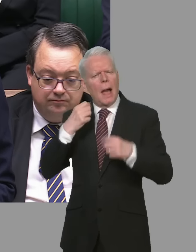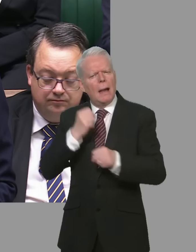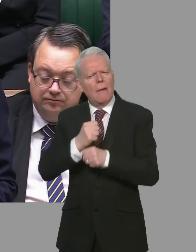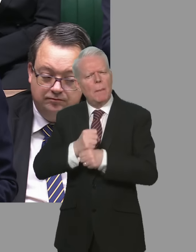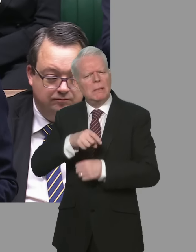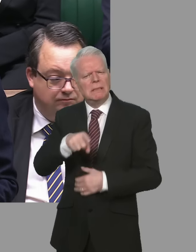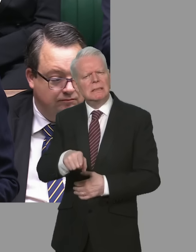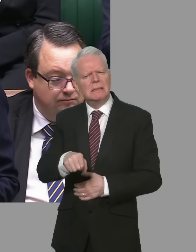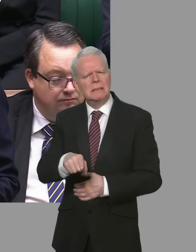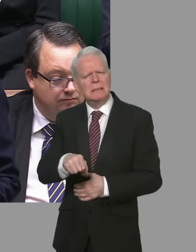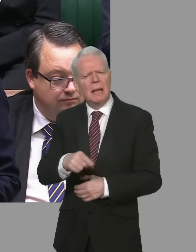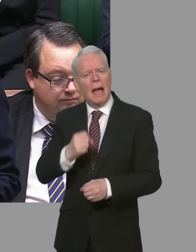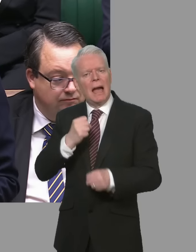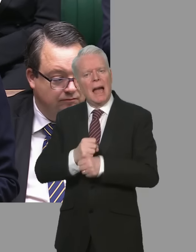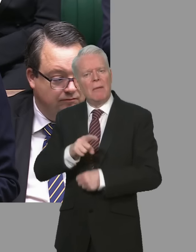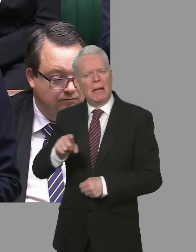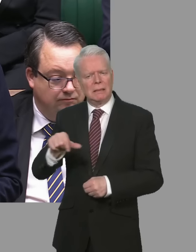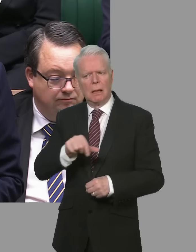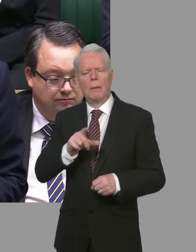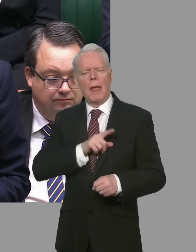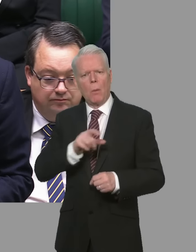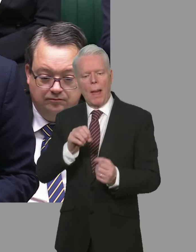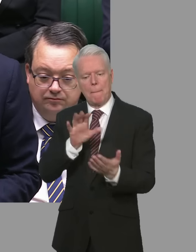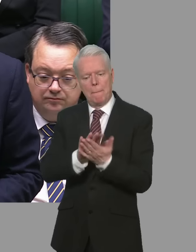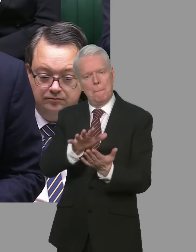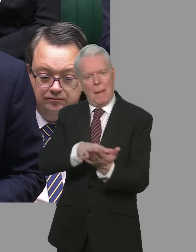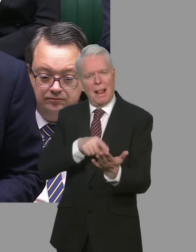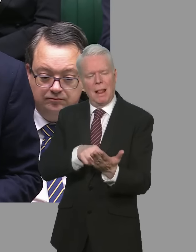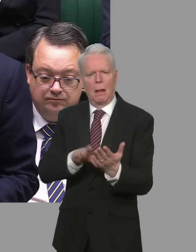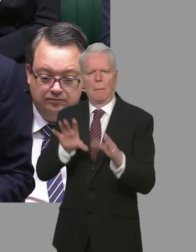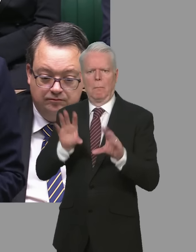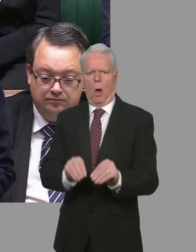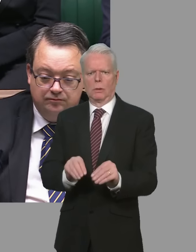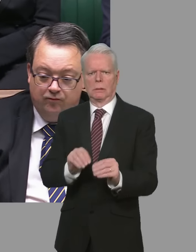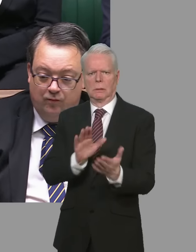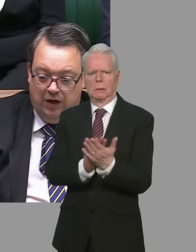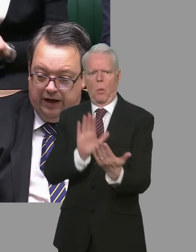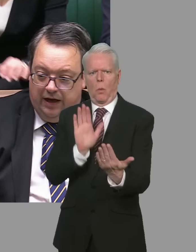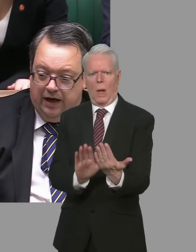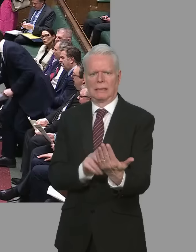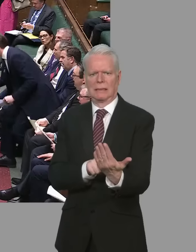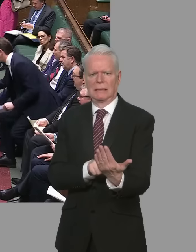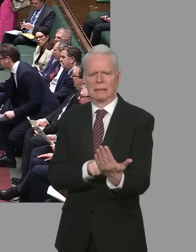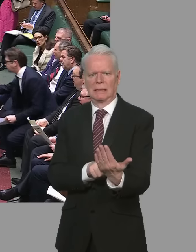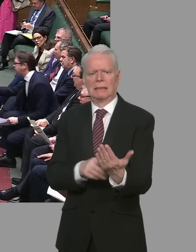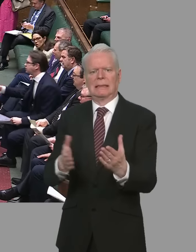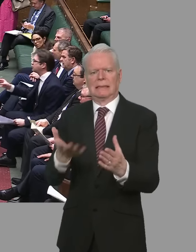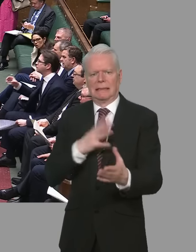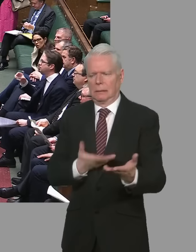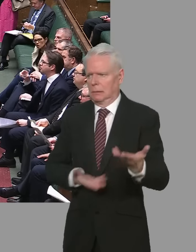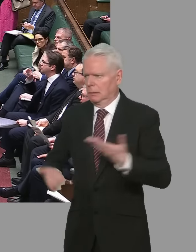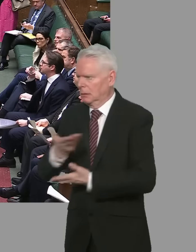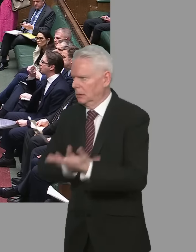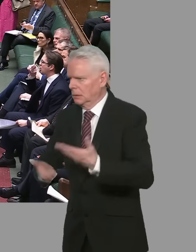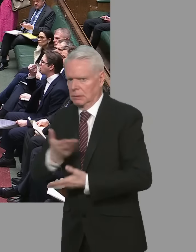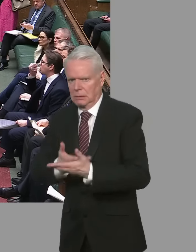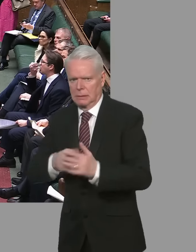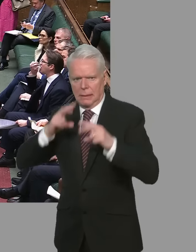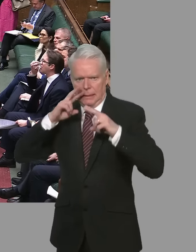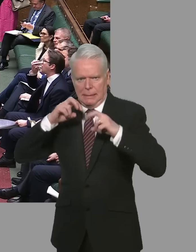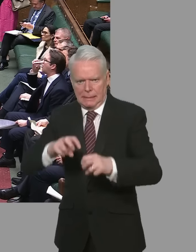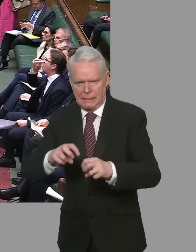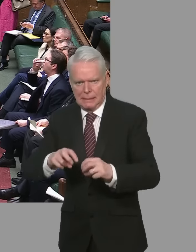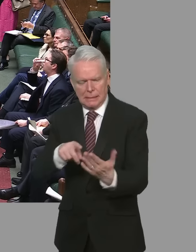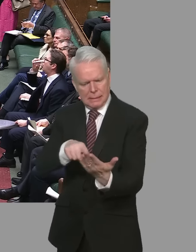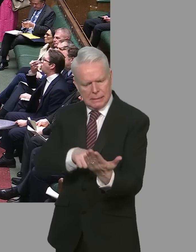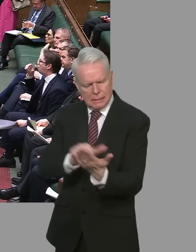a new approach which guarantees that there are genuine protections for those who serve? Well, there, I can assure the honourable